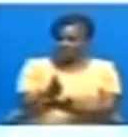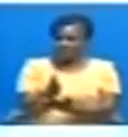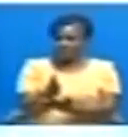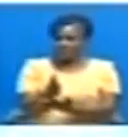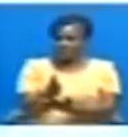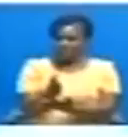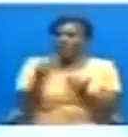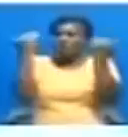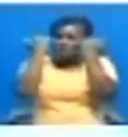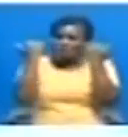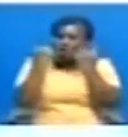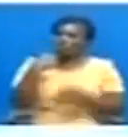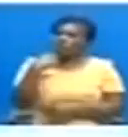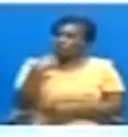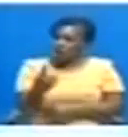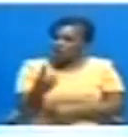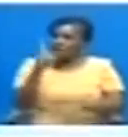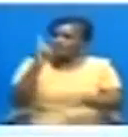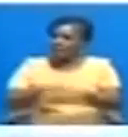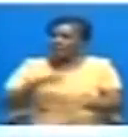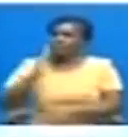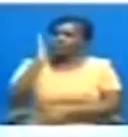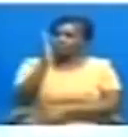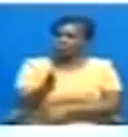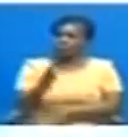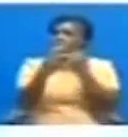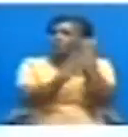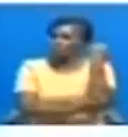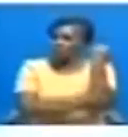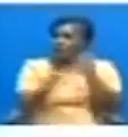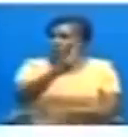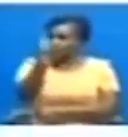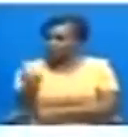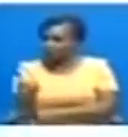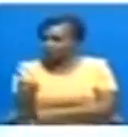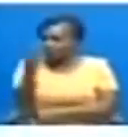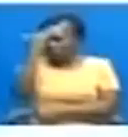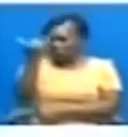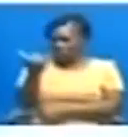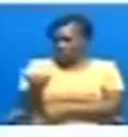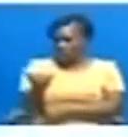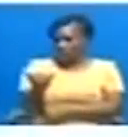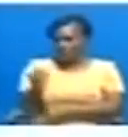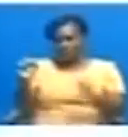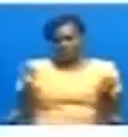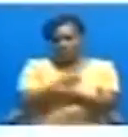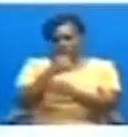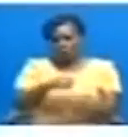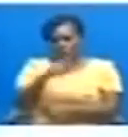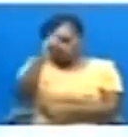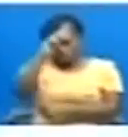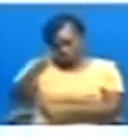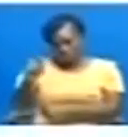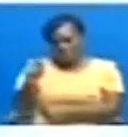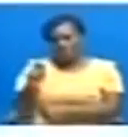says, are court orders only viable when they're directed at the poor? Why we can't obey, we won't